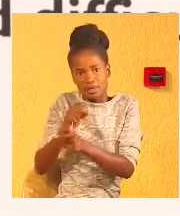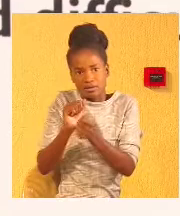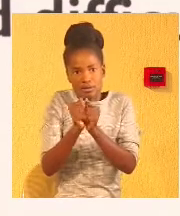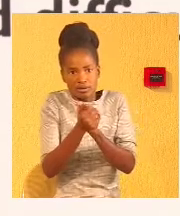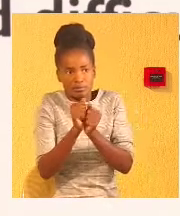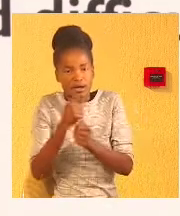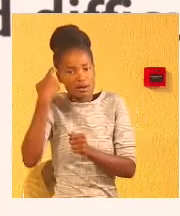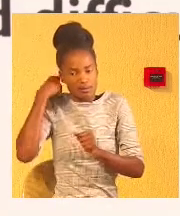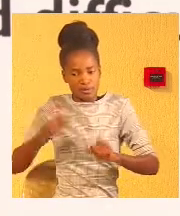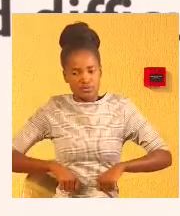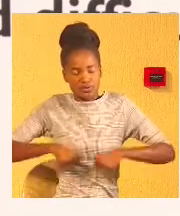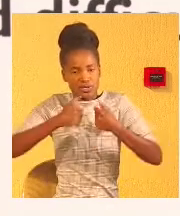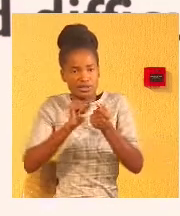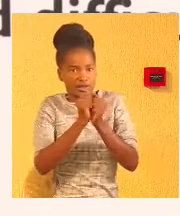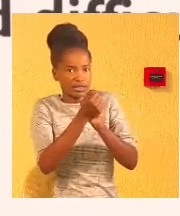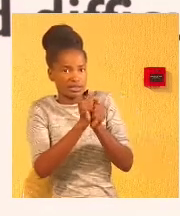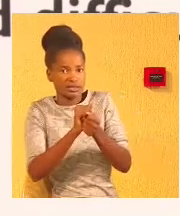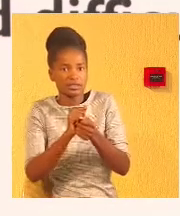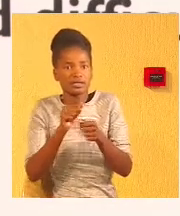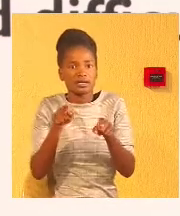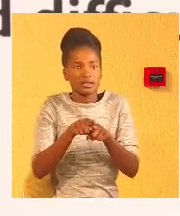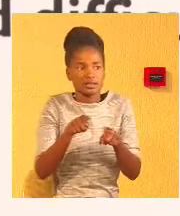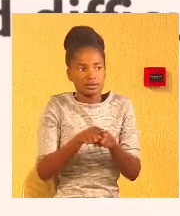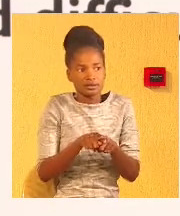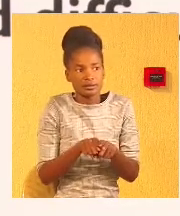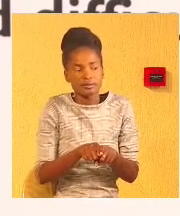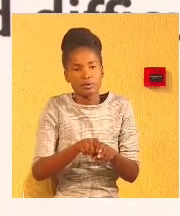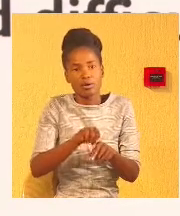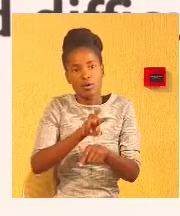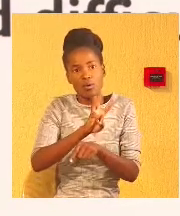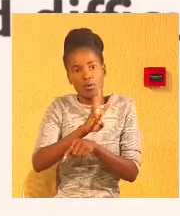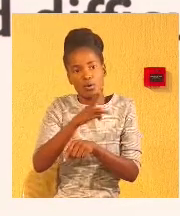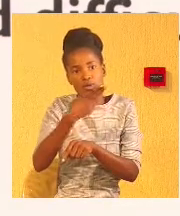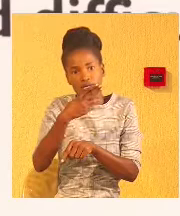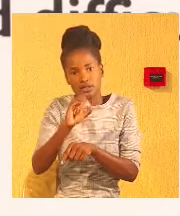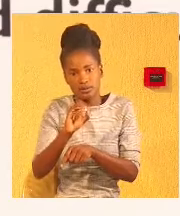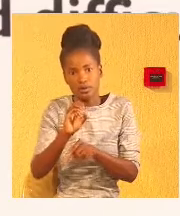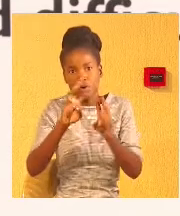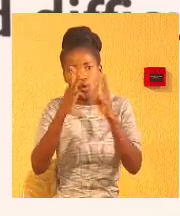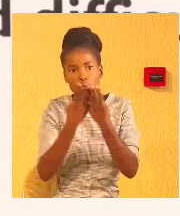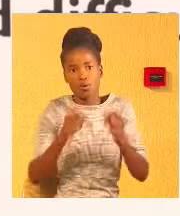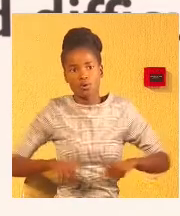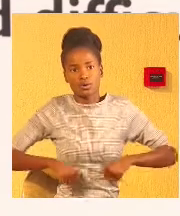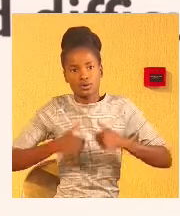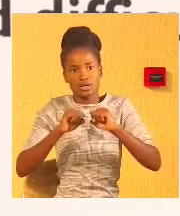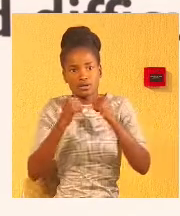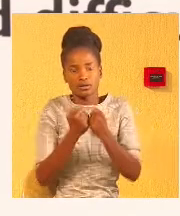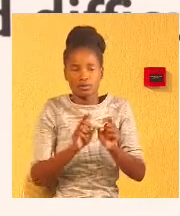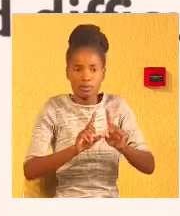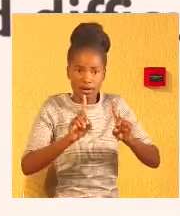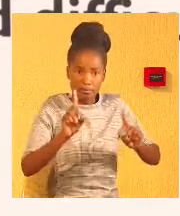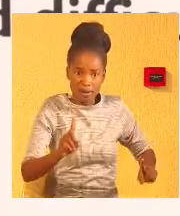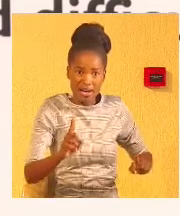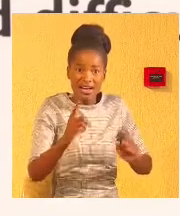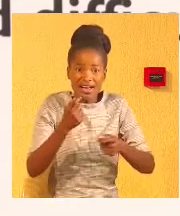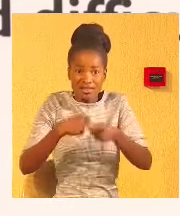Ministry of Health and Social Services and also by the WHO in terms of distancing, in terms of